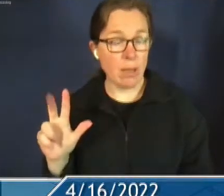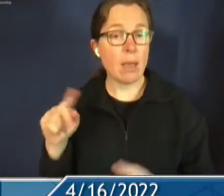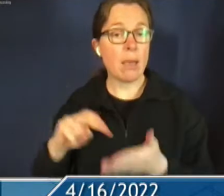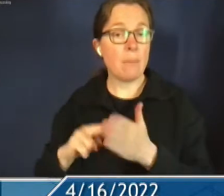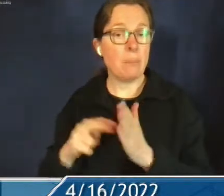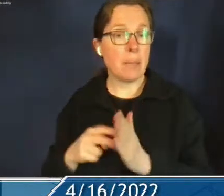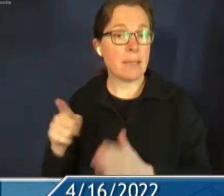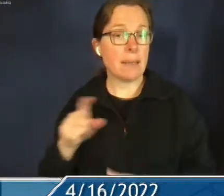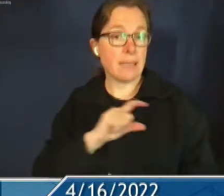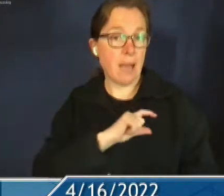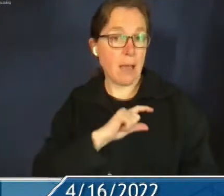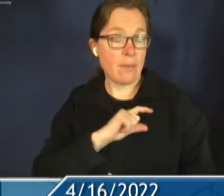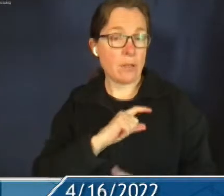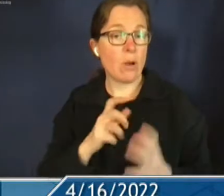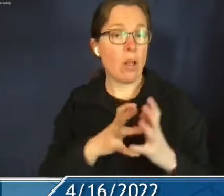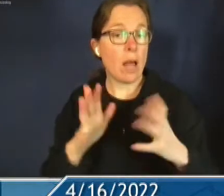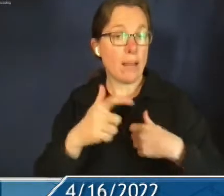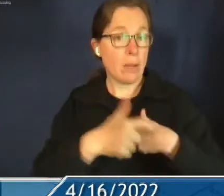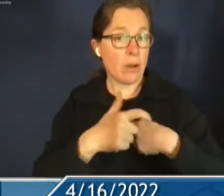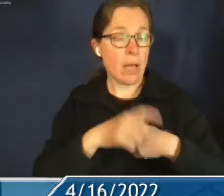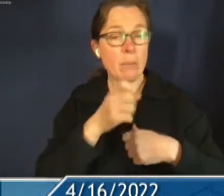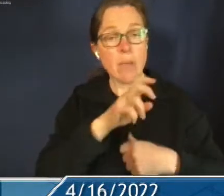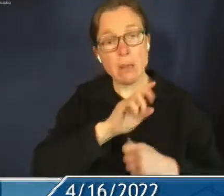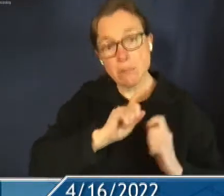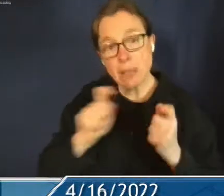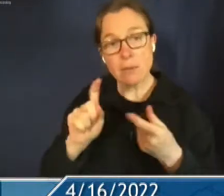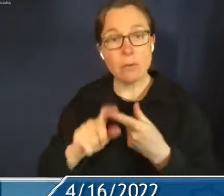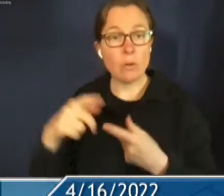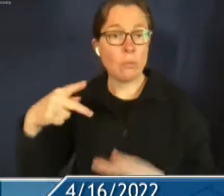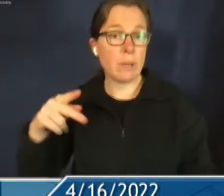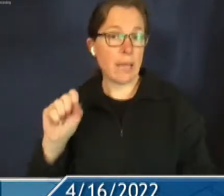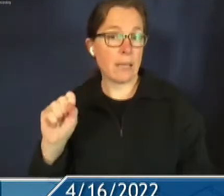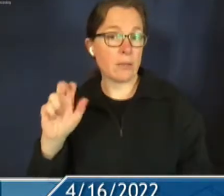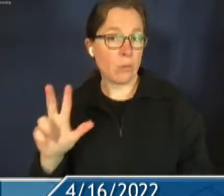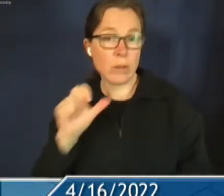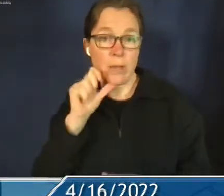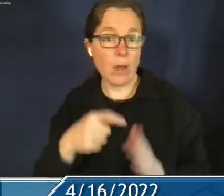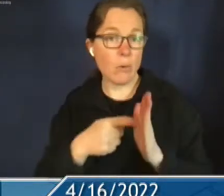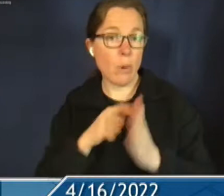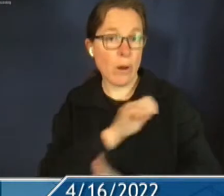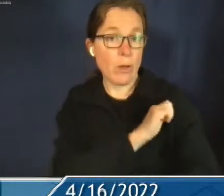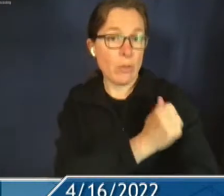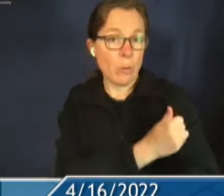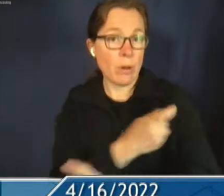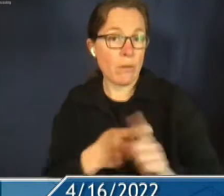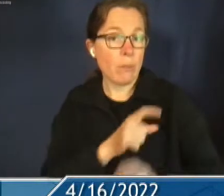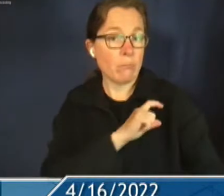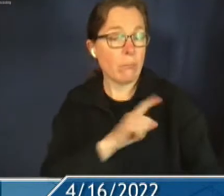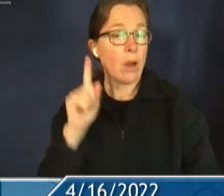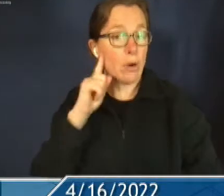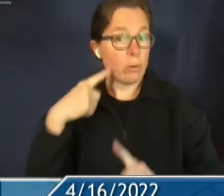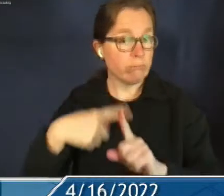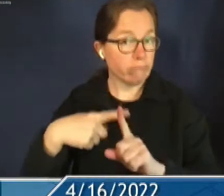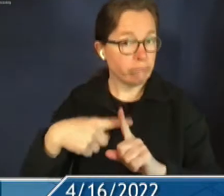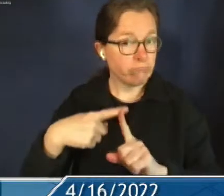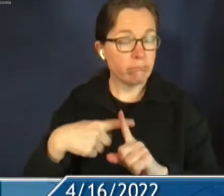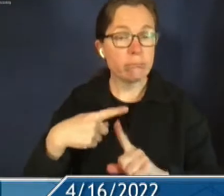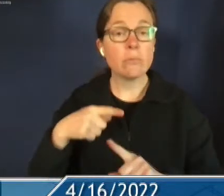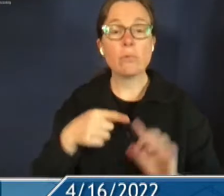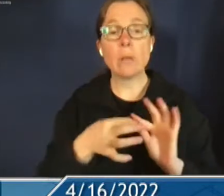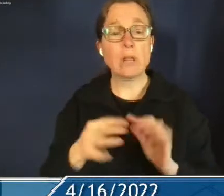of the time-consuming task to a PS3 that does not require police authority. We have heard positive reports from community about